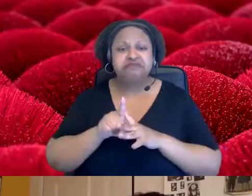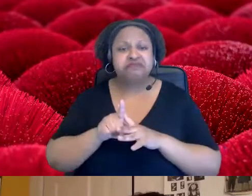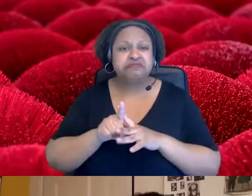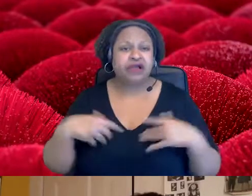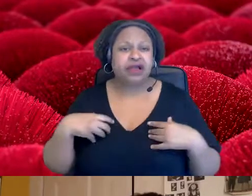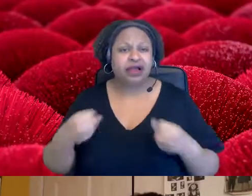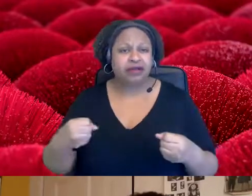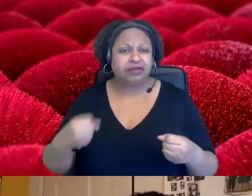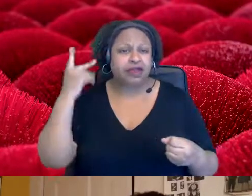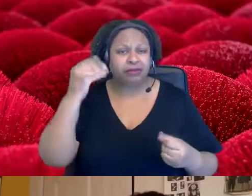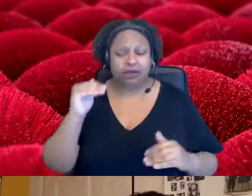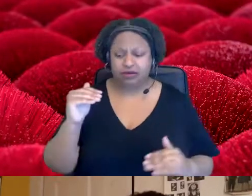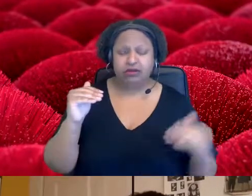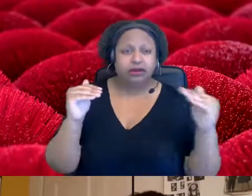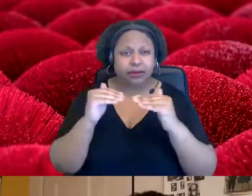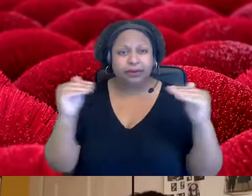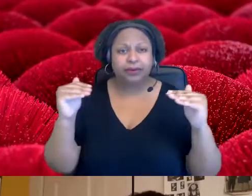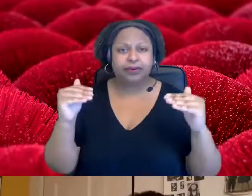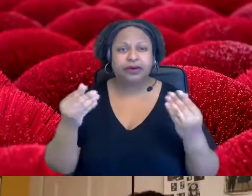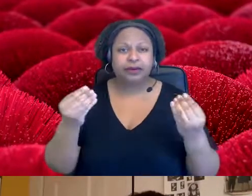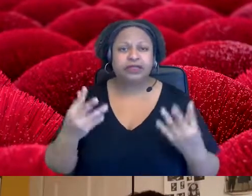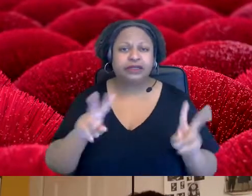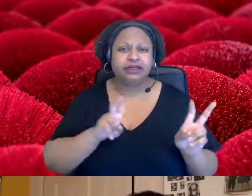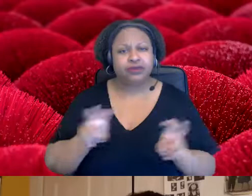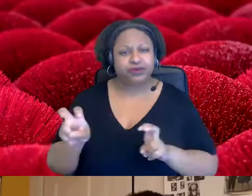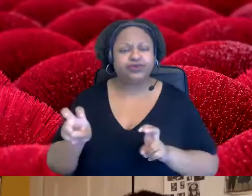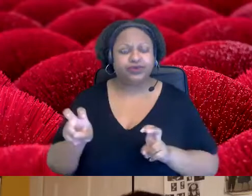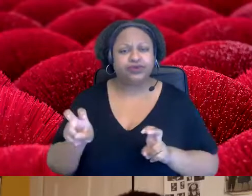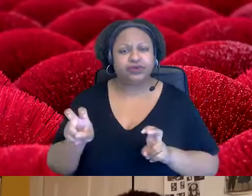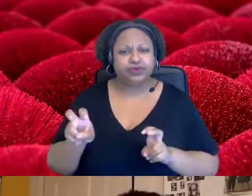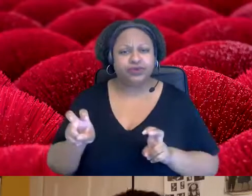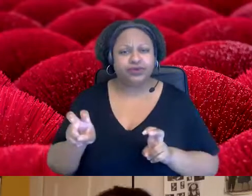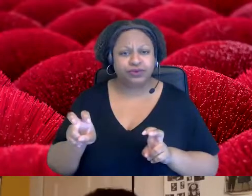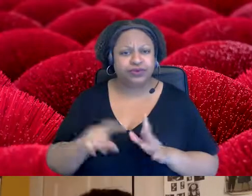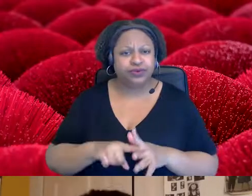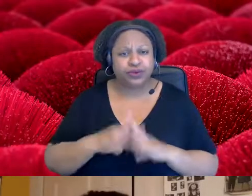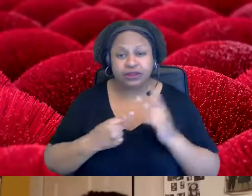equality, brings me to so many of the issues that are being revealed.